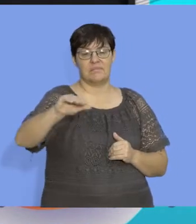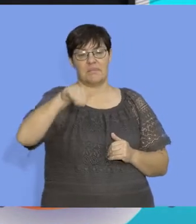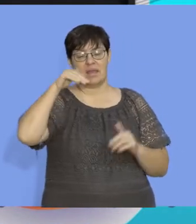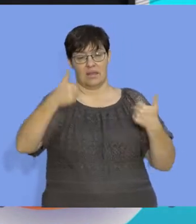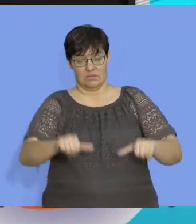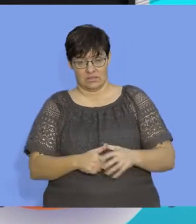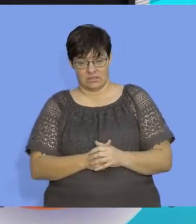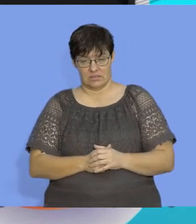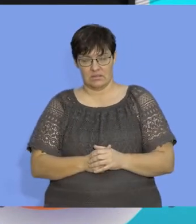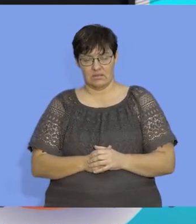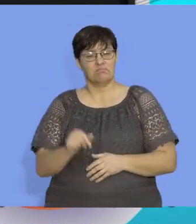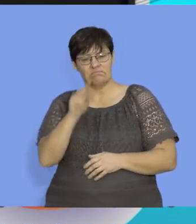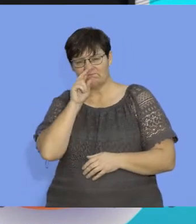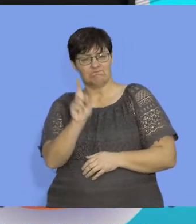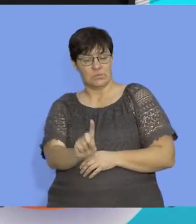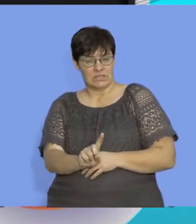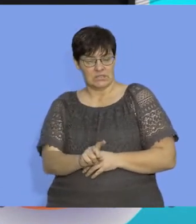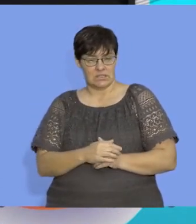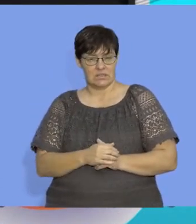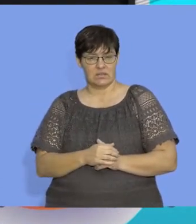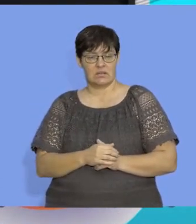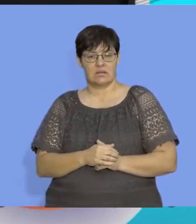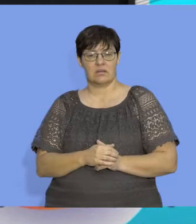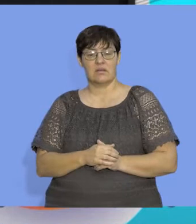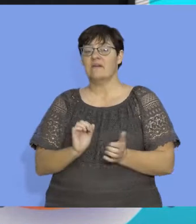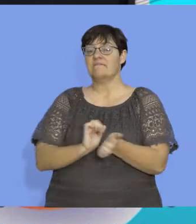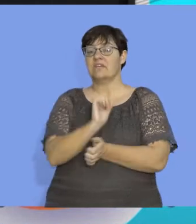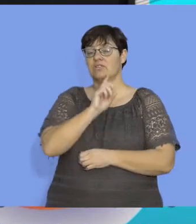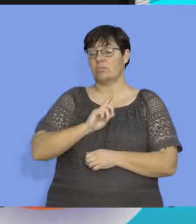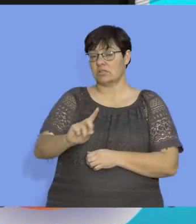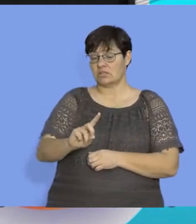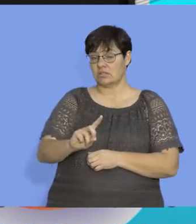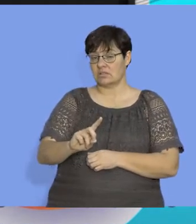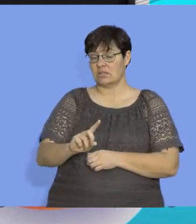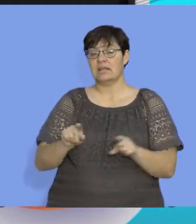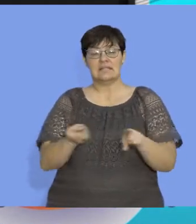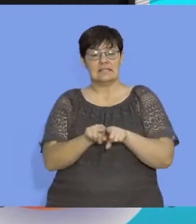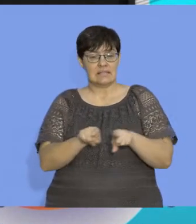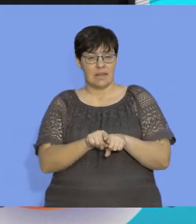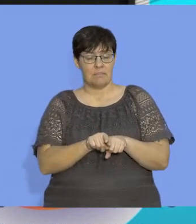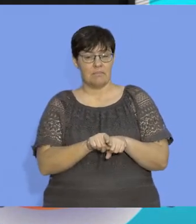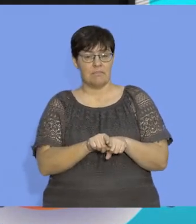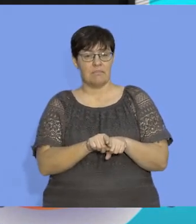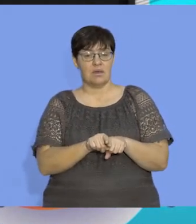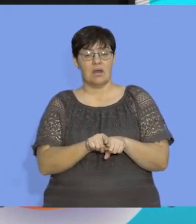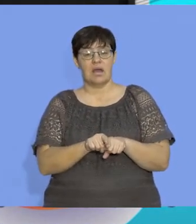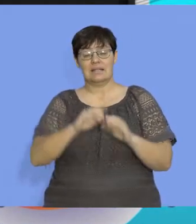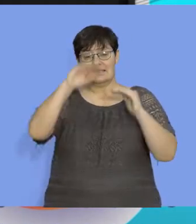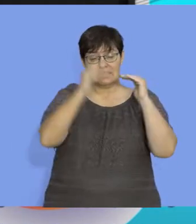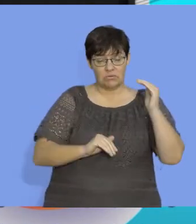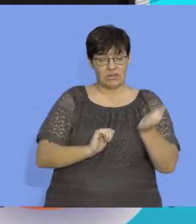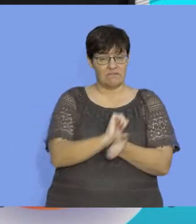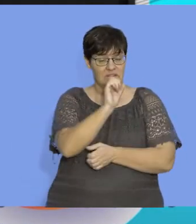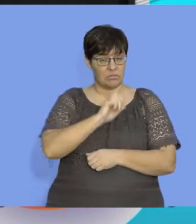that the increase of the fixed deposit and the decrease of the fixed deposit will definitely impact on your